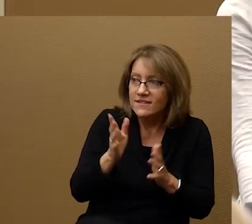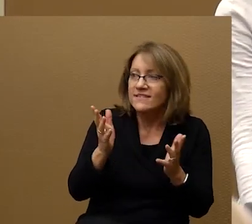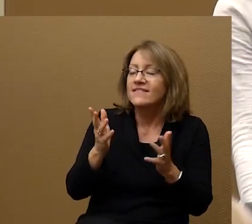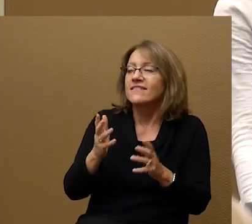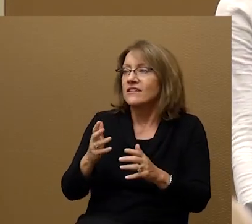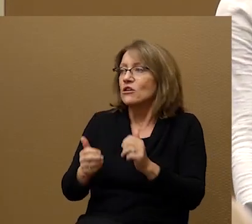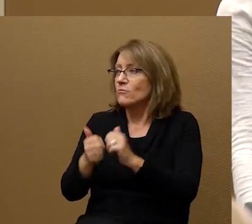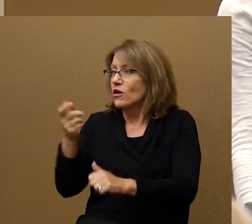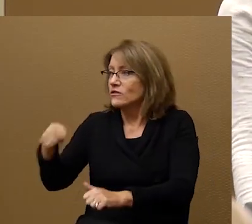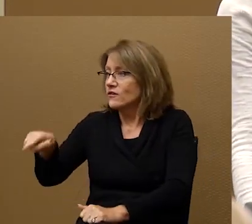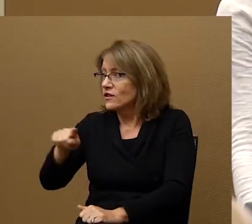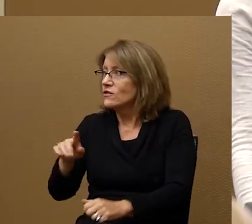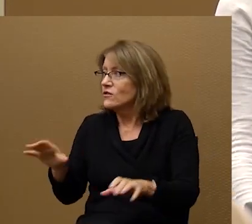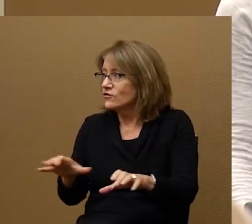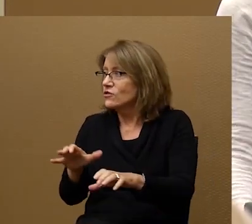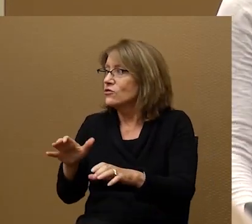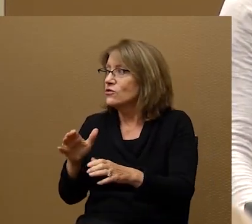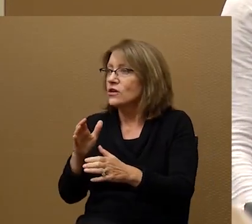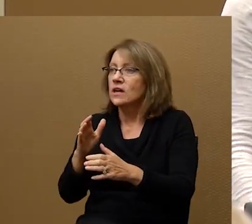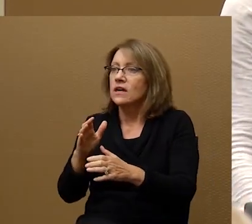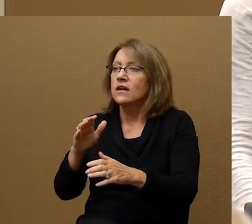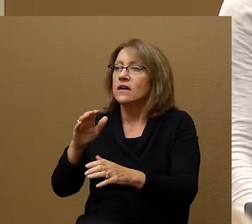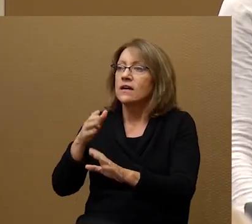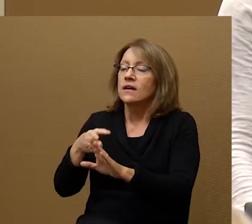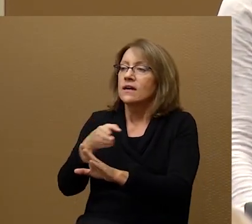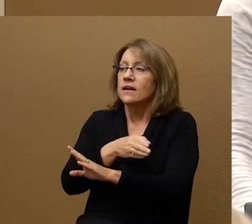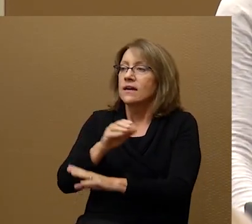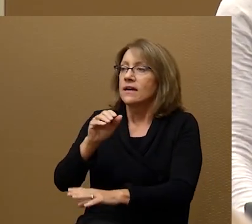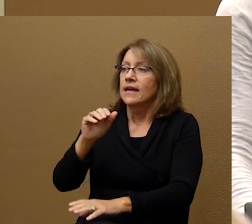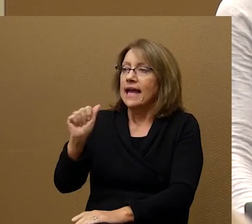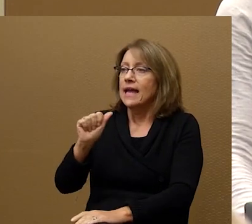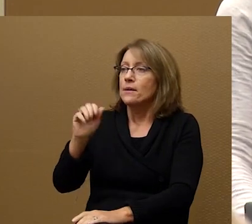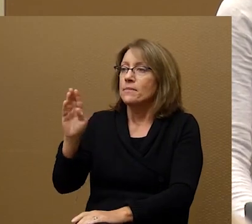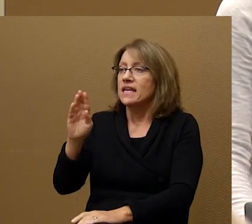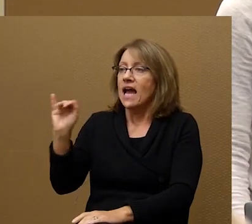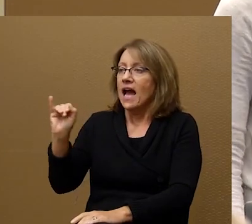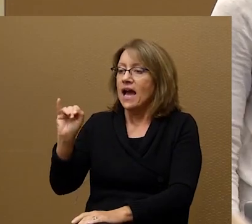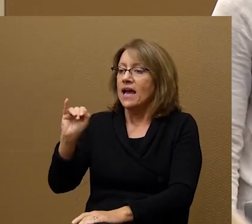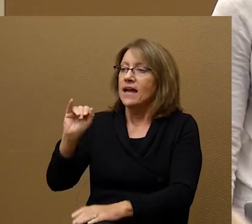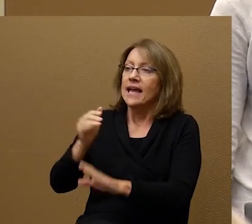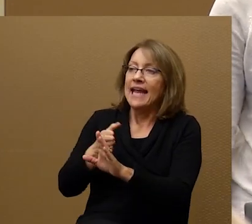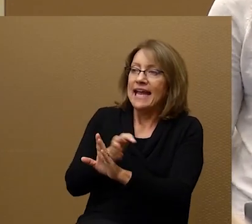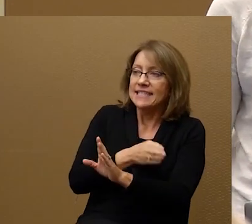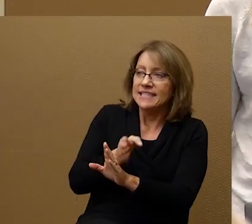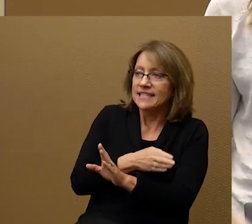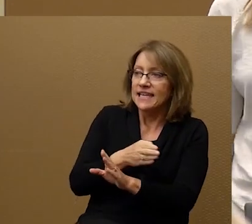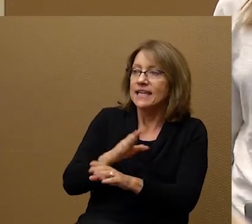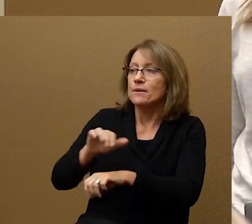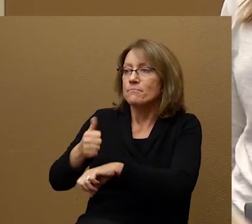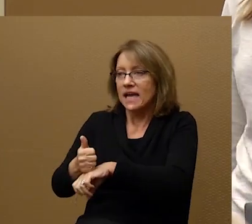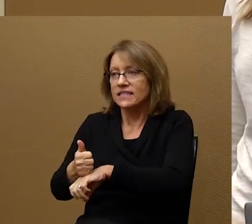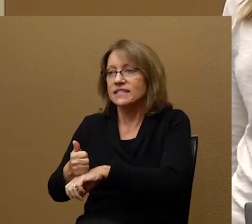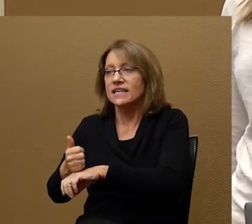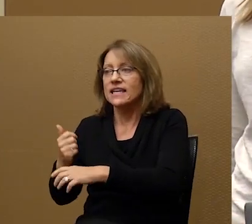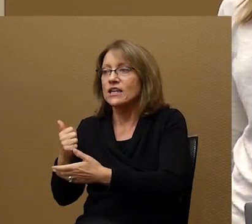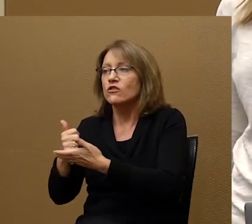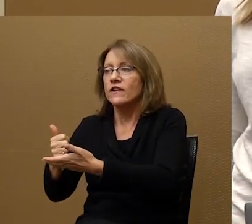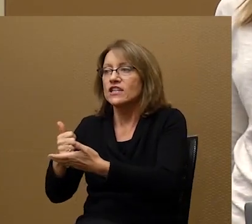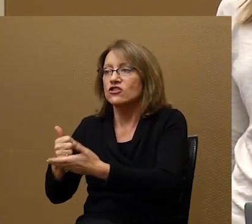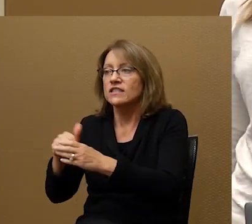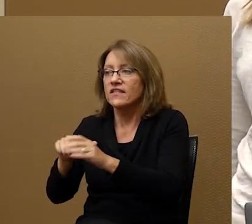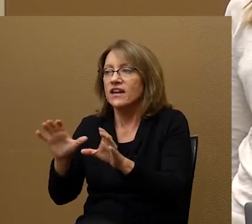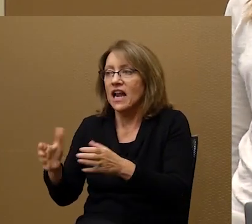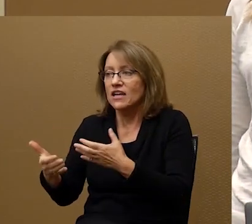Probably most of you do antecedent-based interventions in your classroom. So you could just talk with your